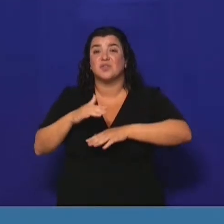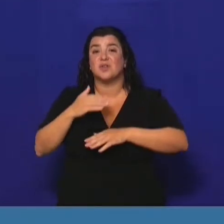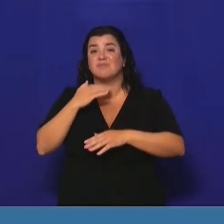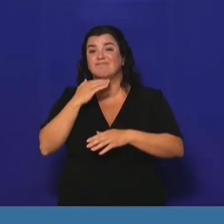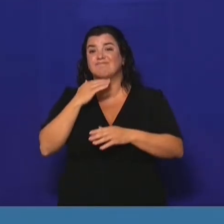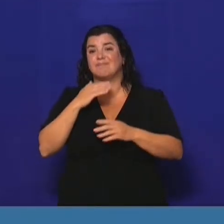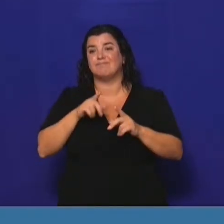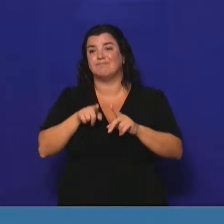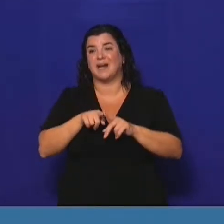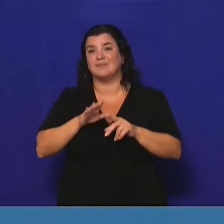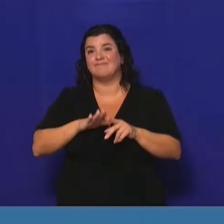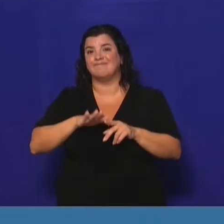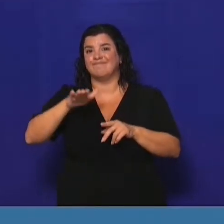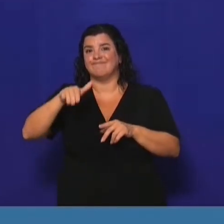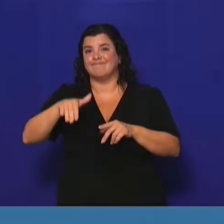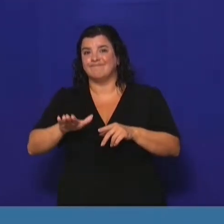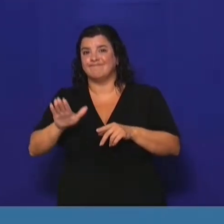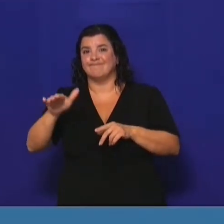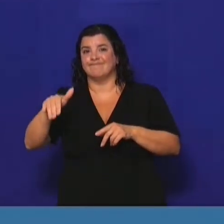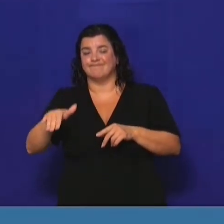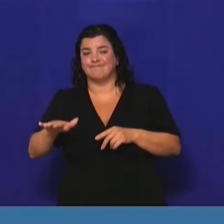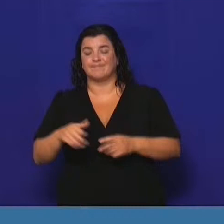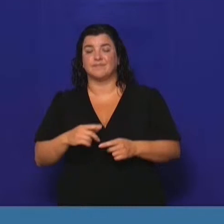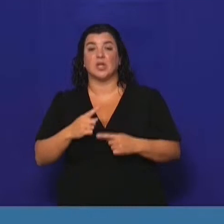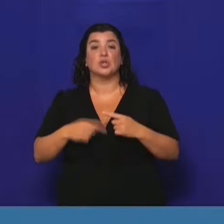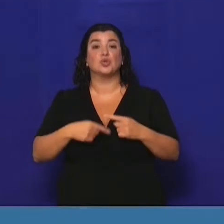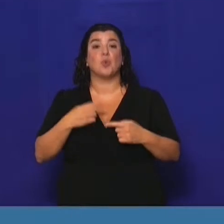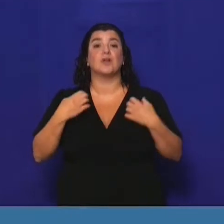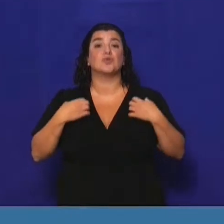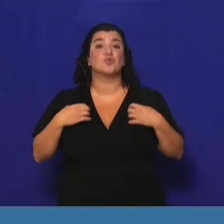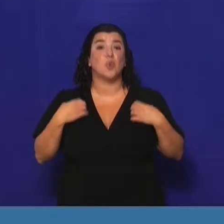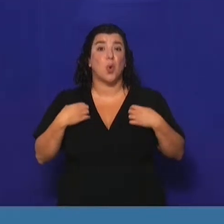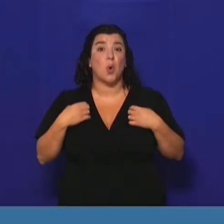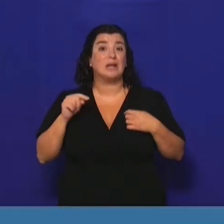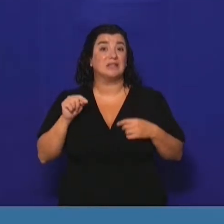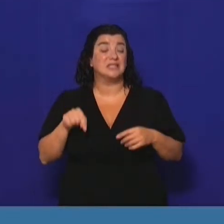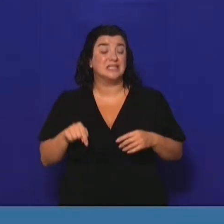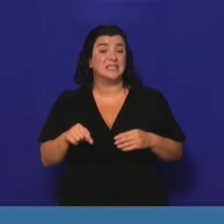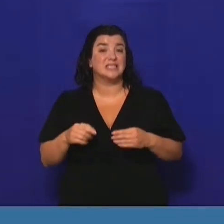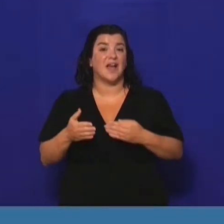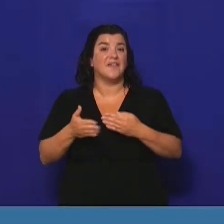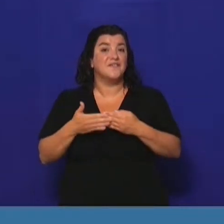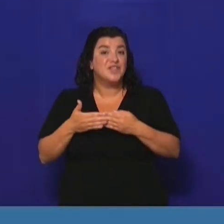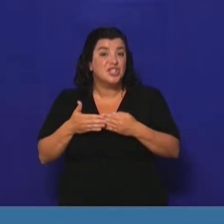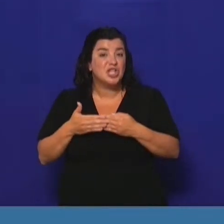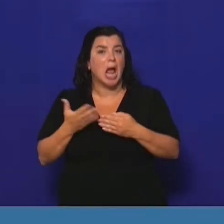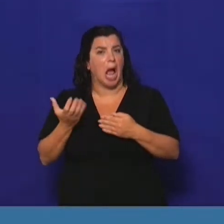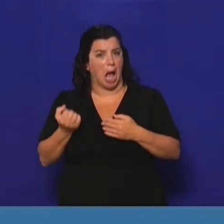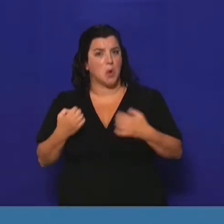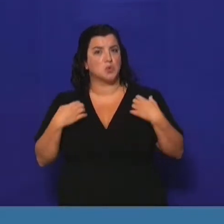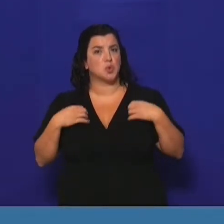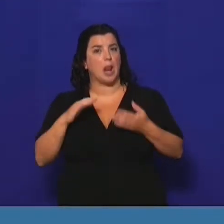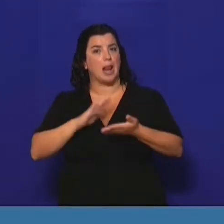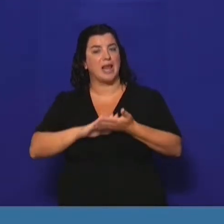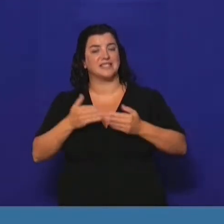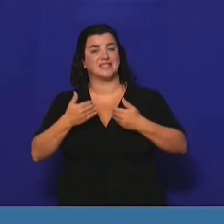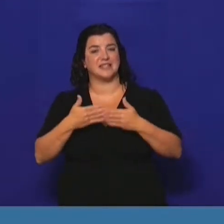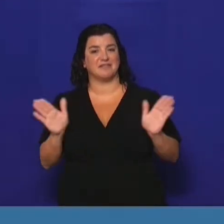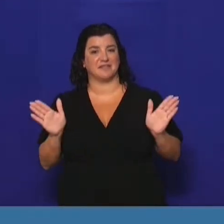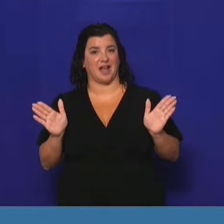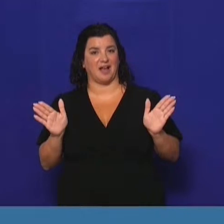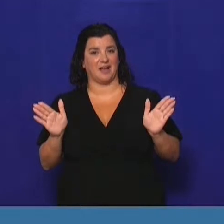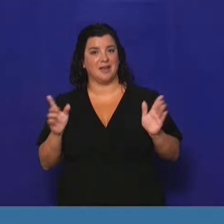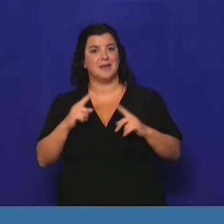stabbli. Fuq l-iskejjel issa li qegħdin noqorbu li diġà kellna skejjel li fetħu propju dil-ġimgħa però ħaj